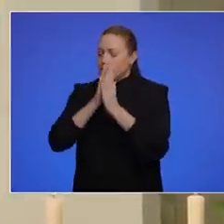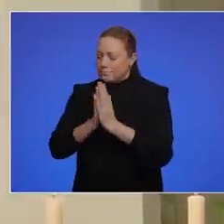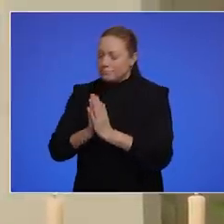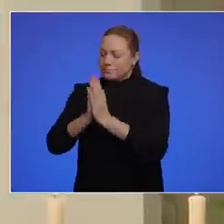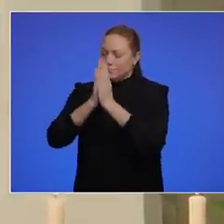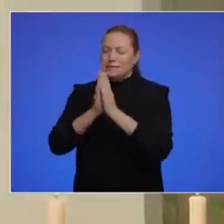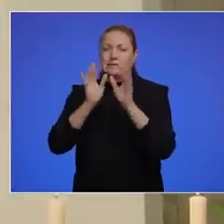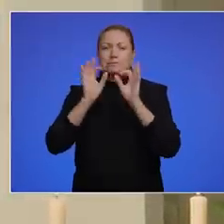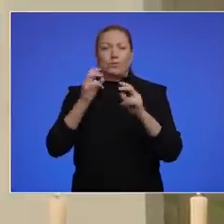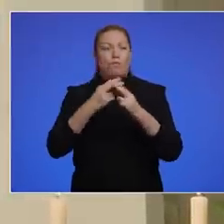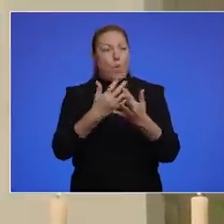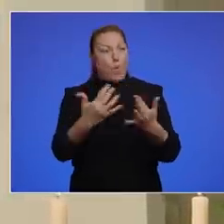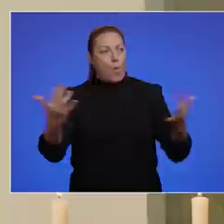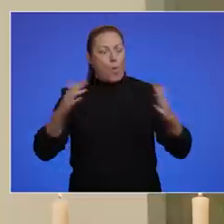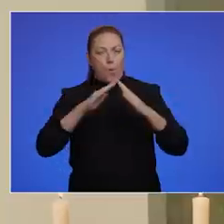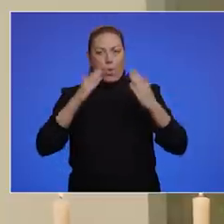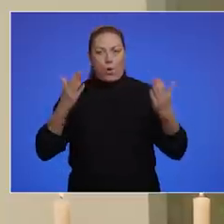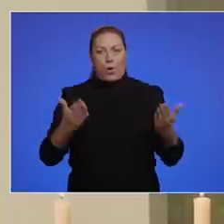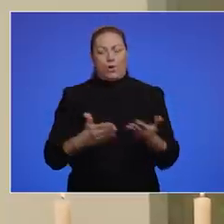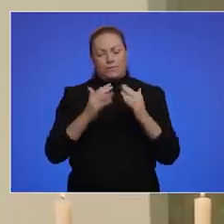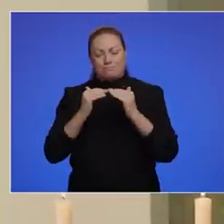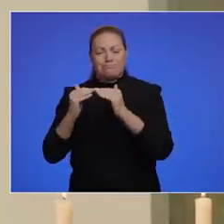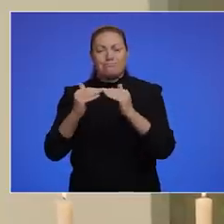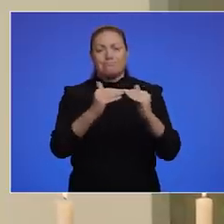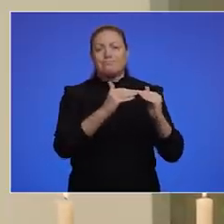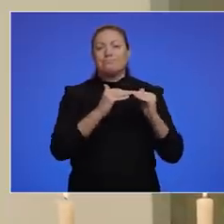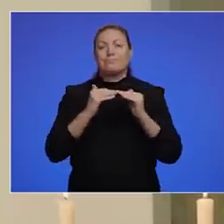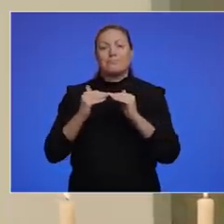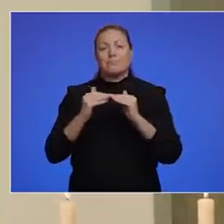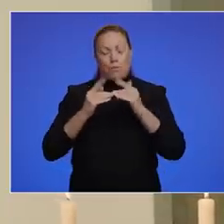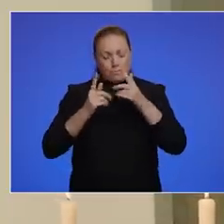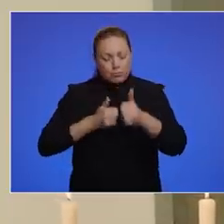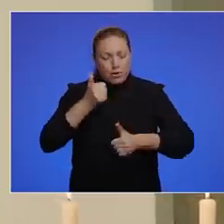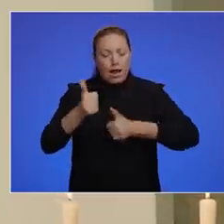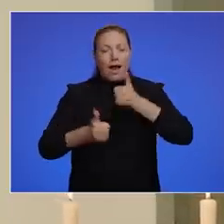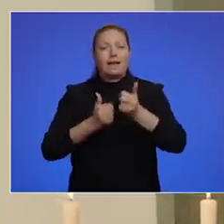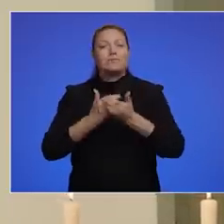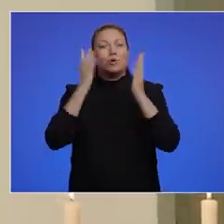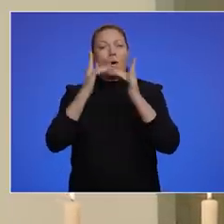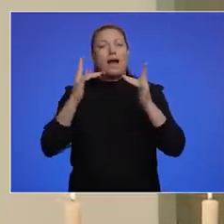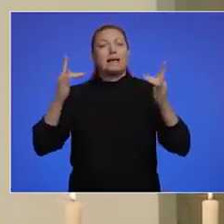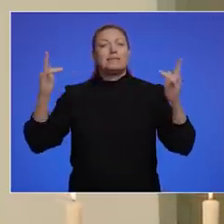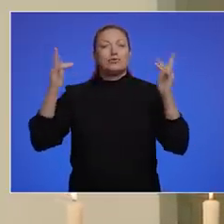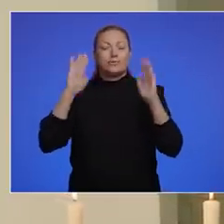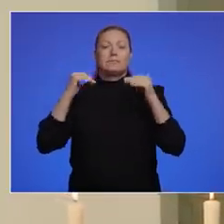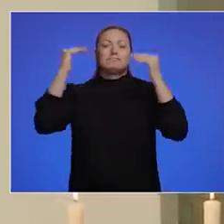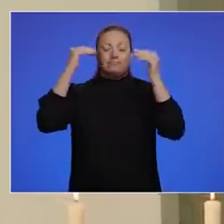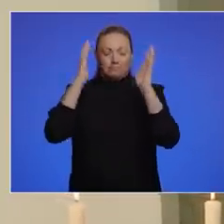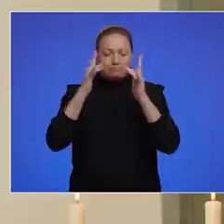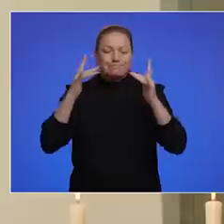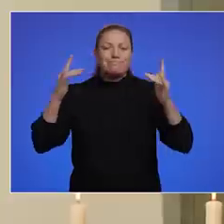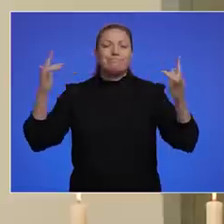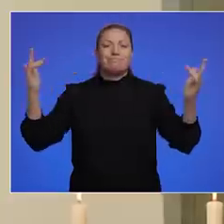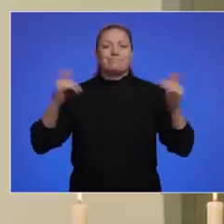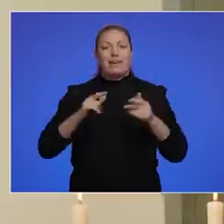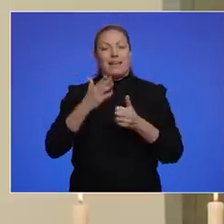what is proper to each person Their unity and substance And their equality and majesty For this is praised by angels and archangels